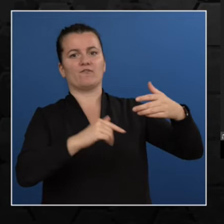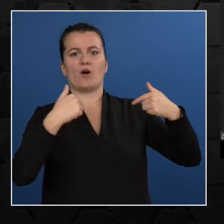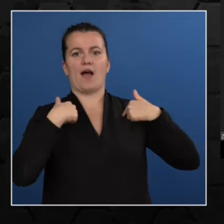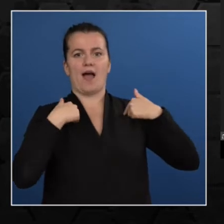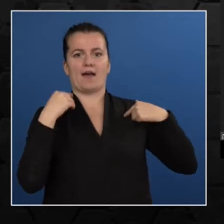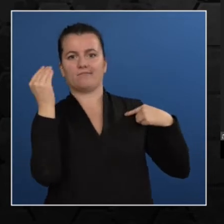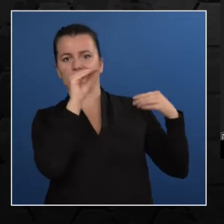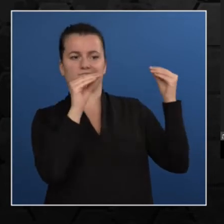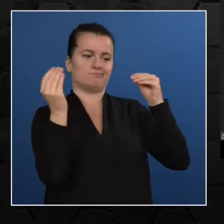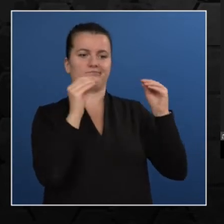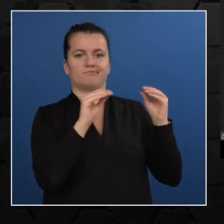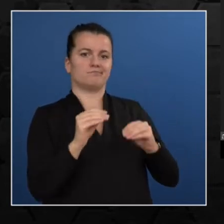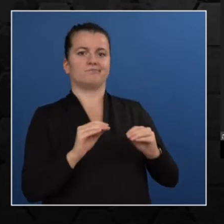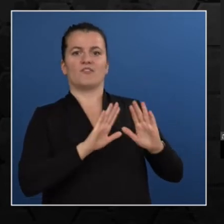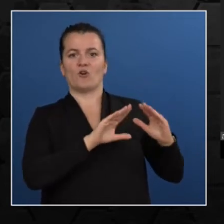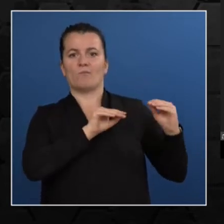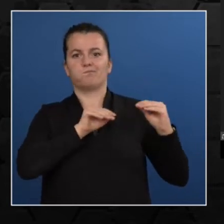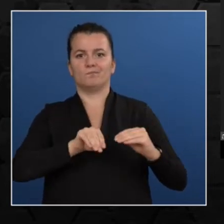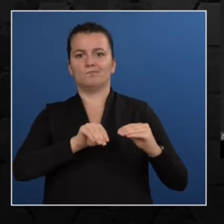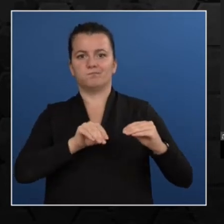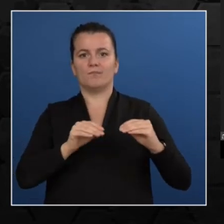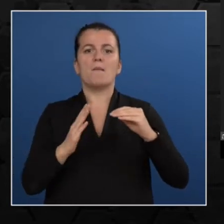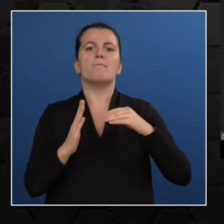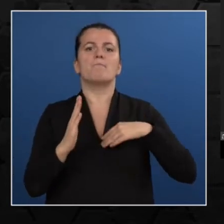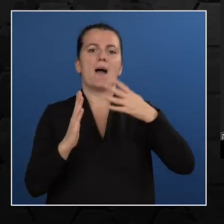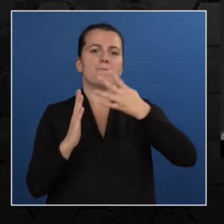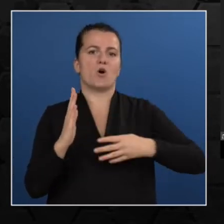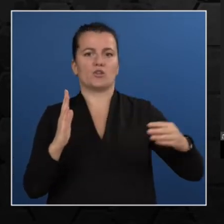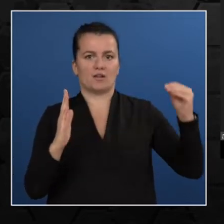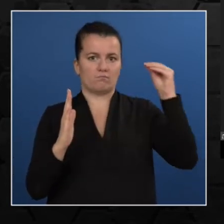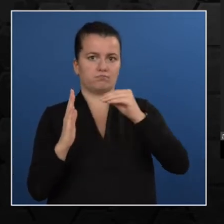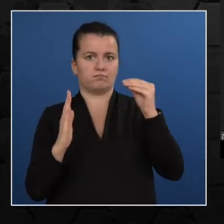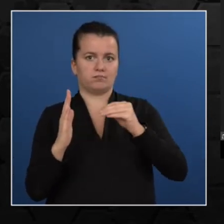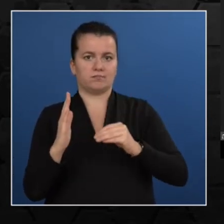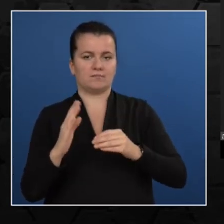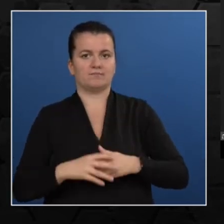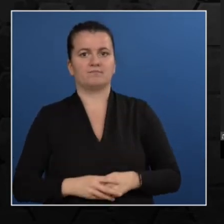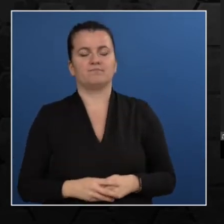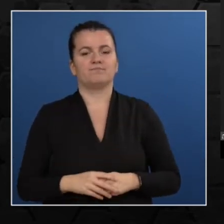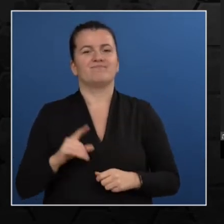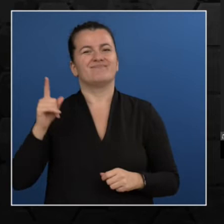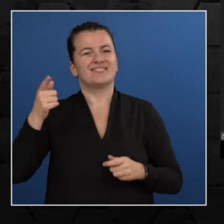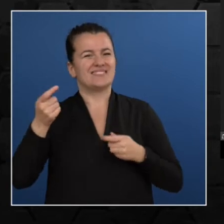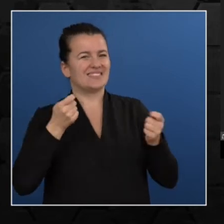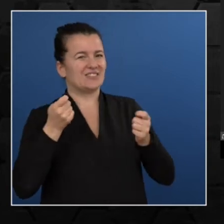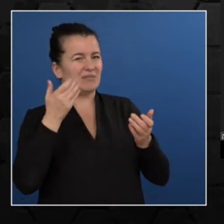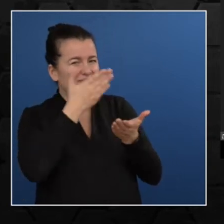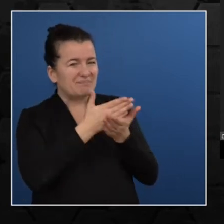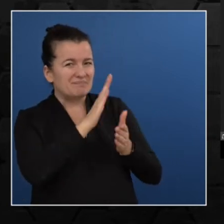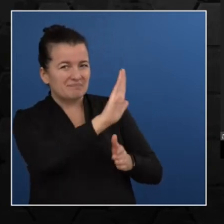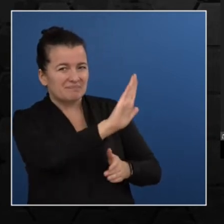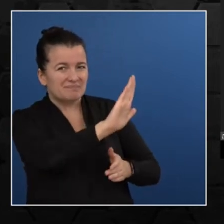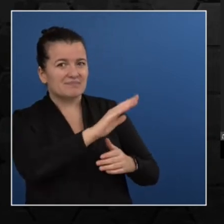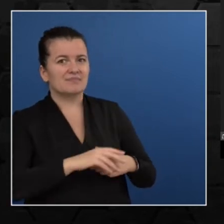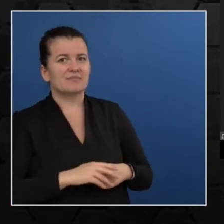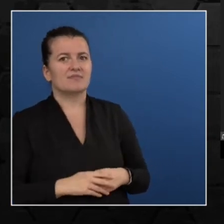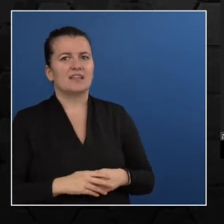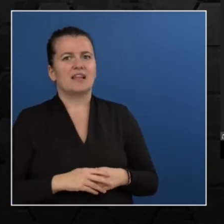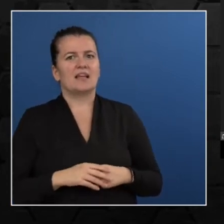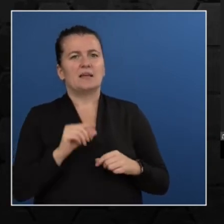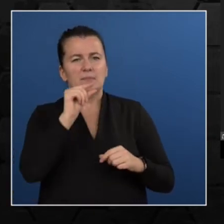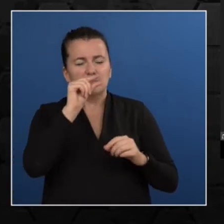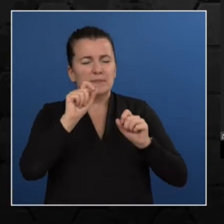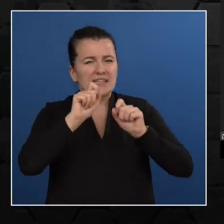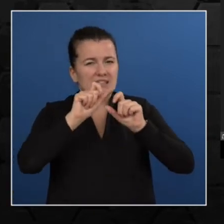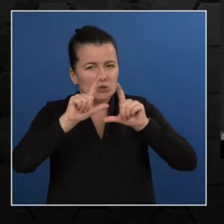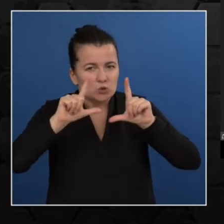I have Visual Studio 2022. Excuse me, Narcisse, I'm really sorry to interrupt. If you could just zoom a little bit, that would be